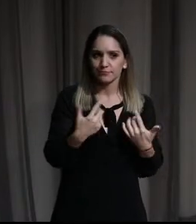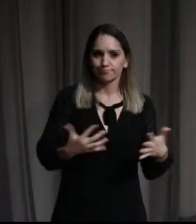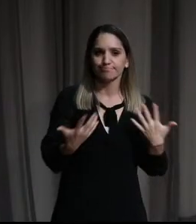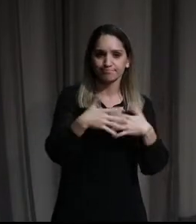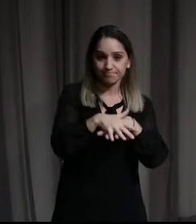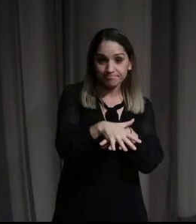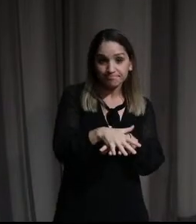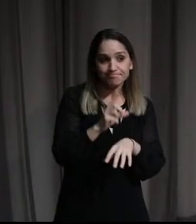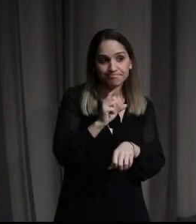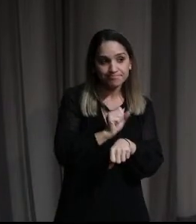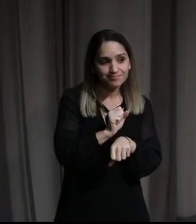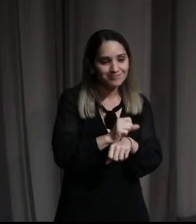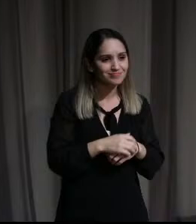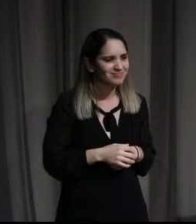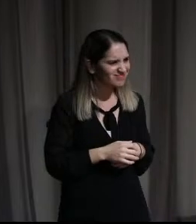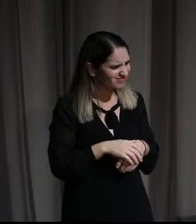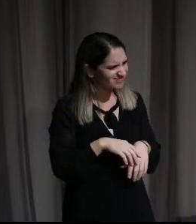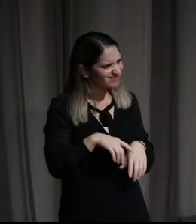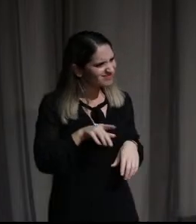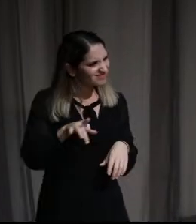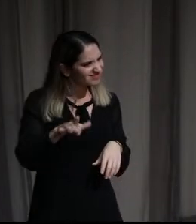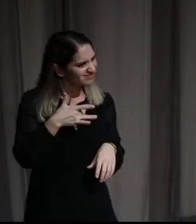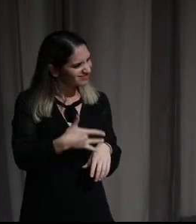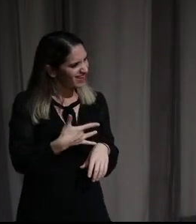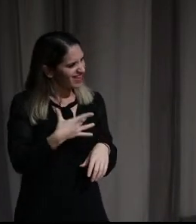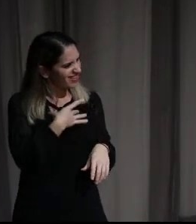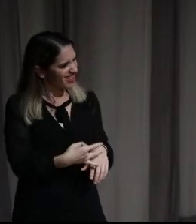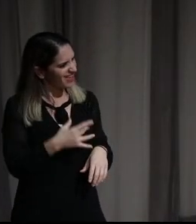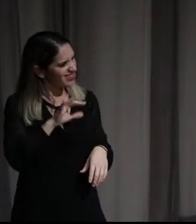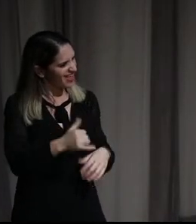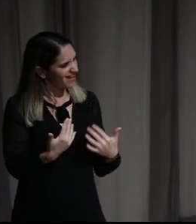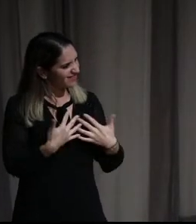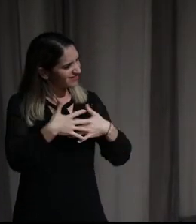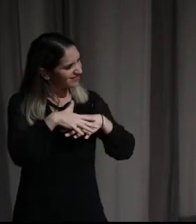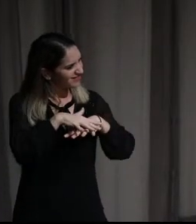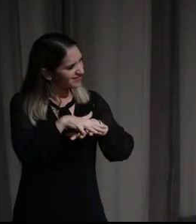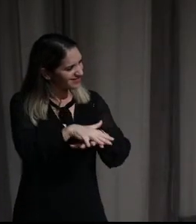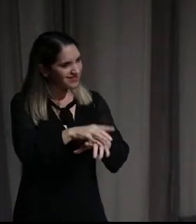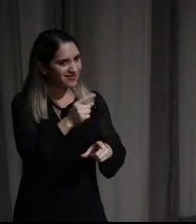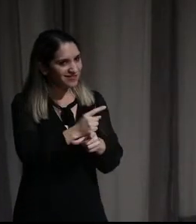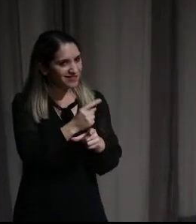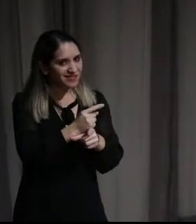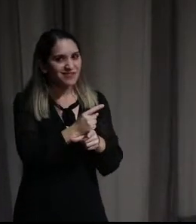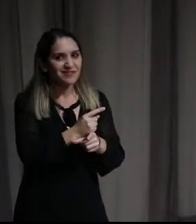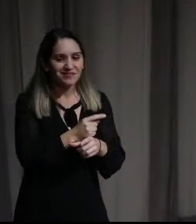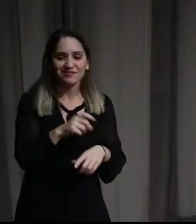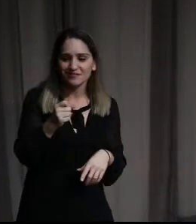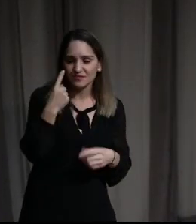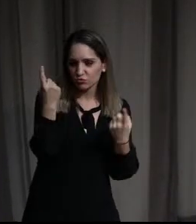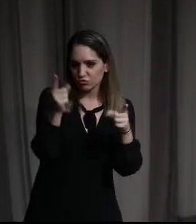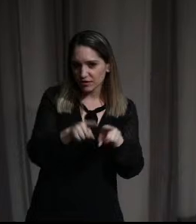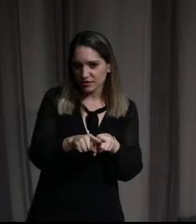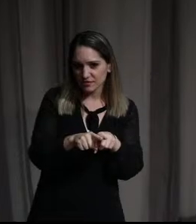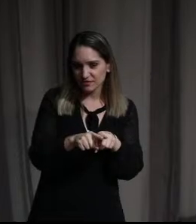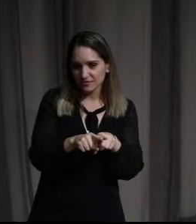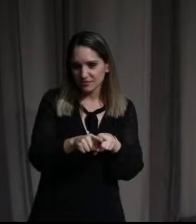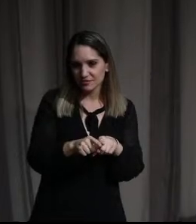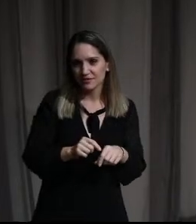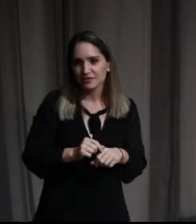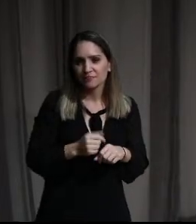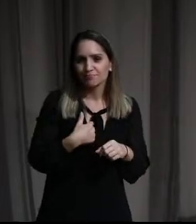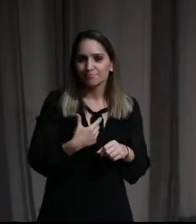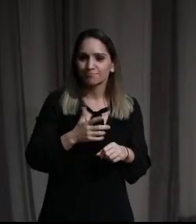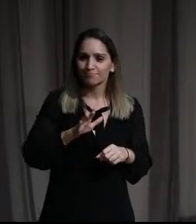pair. And he likes that idea of symmetry, doesn't he? The male-female symmetry. Yes, absolutely. And to